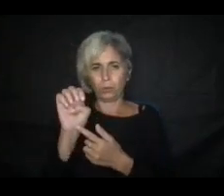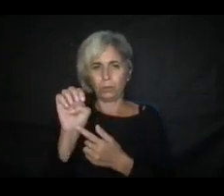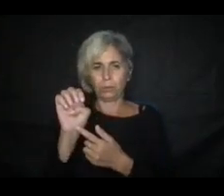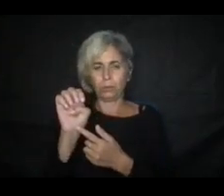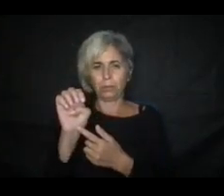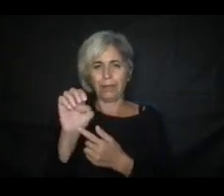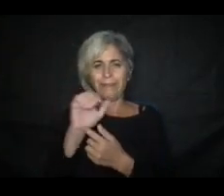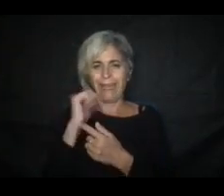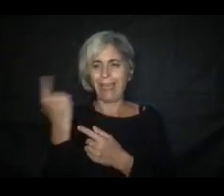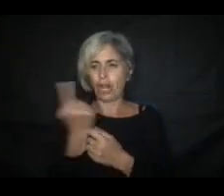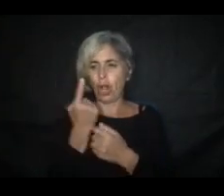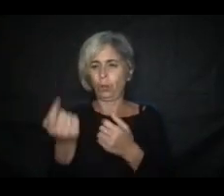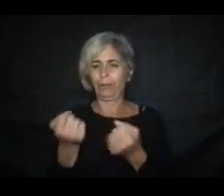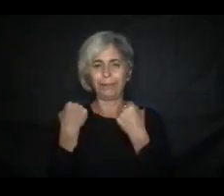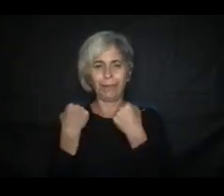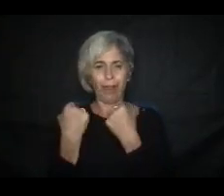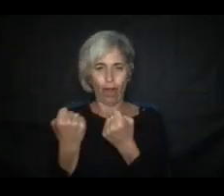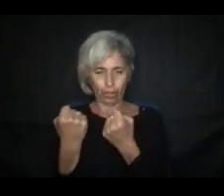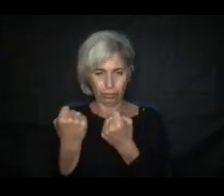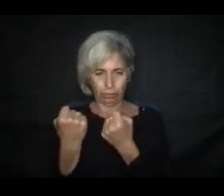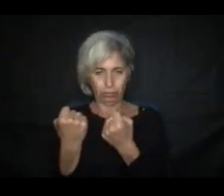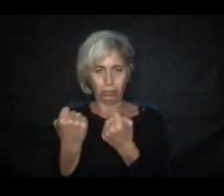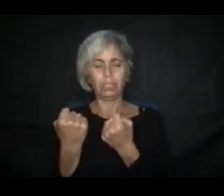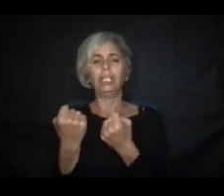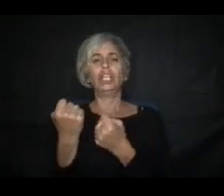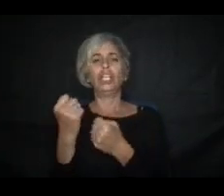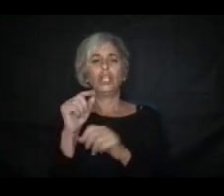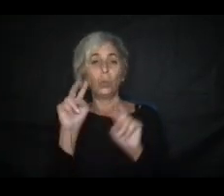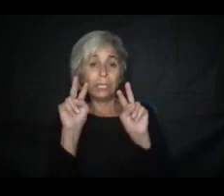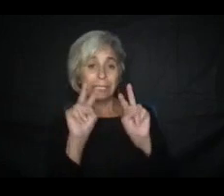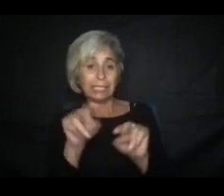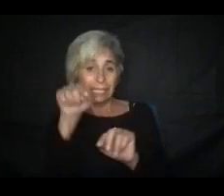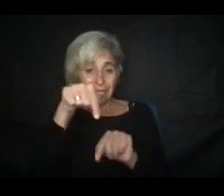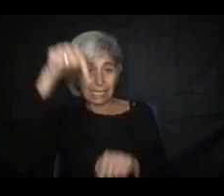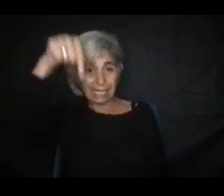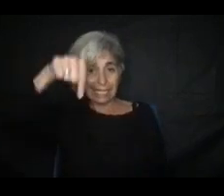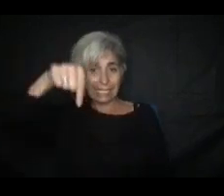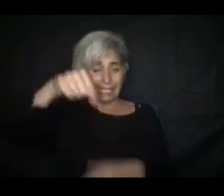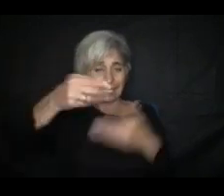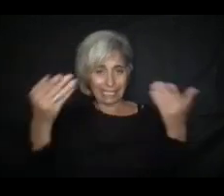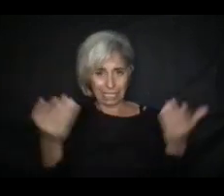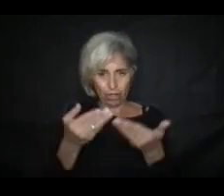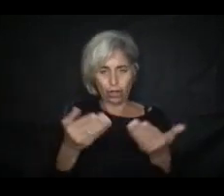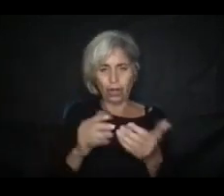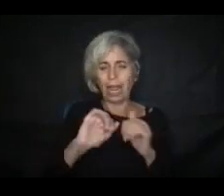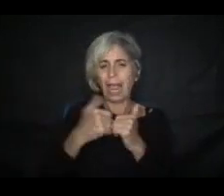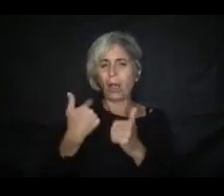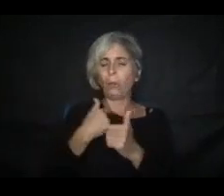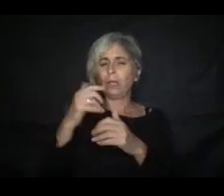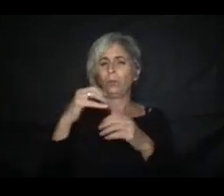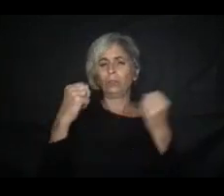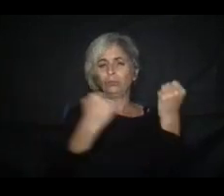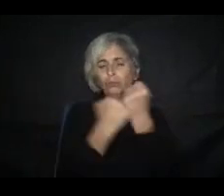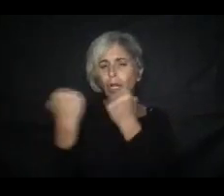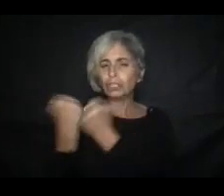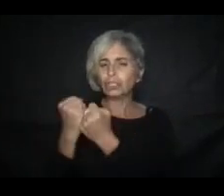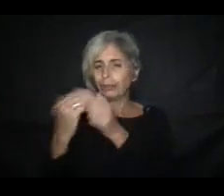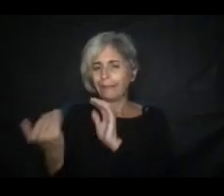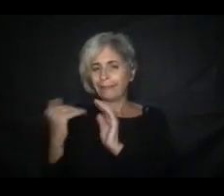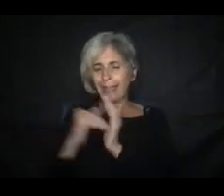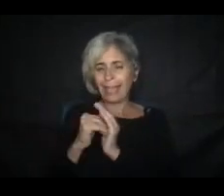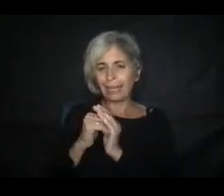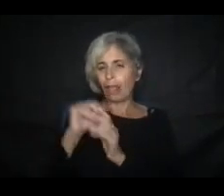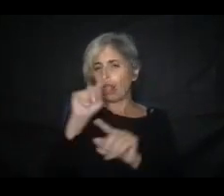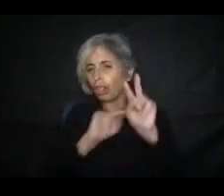not just cars. So what you're looking at here is how we would restructure how we look at our